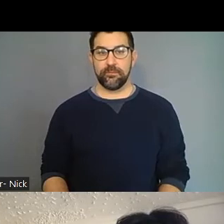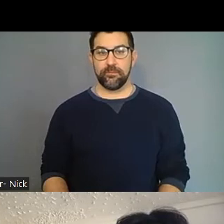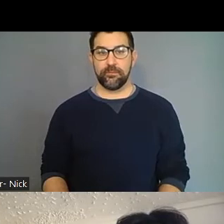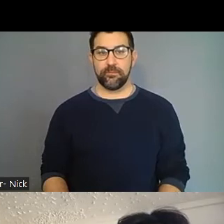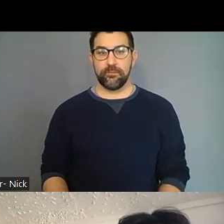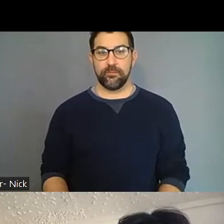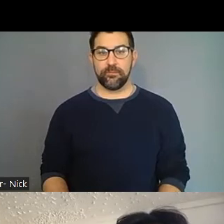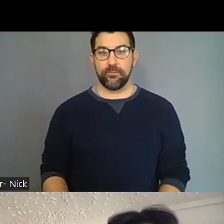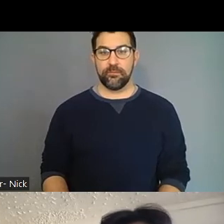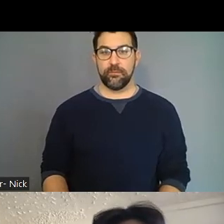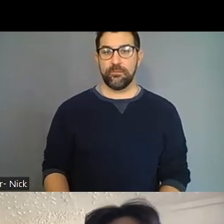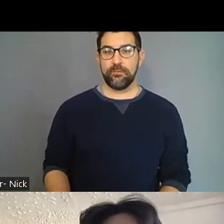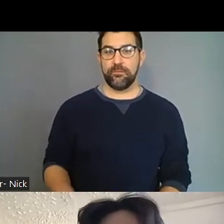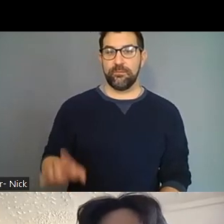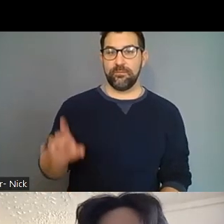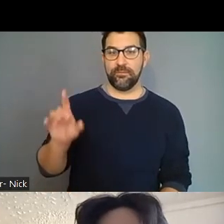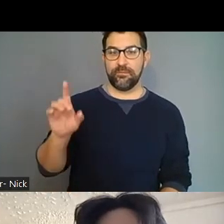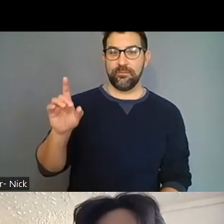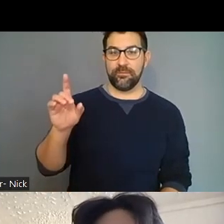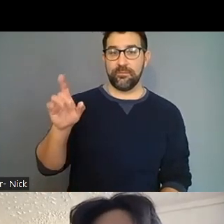so Dora, do you have any